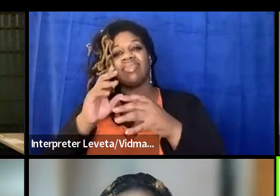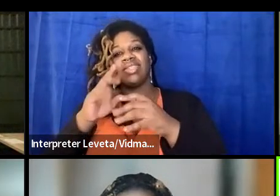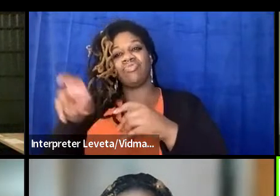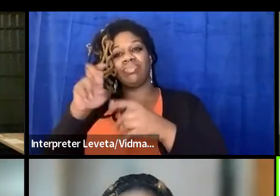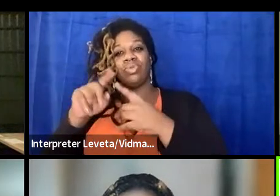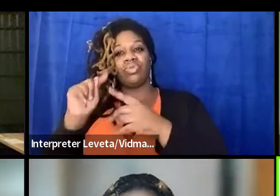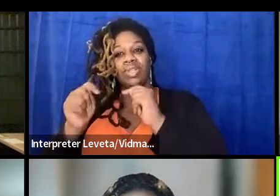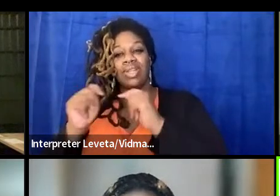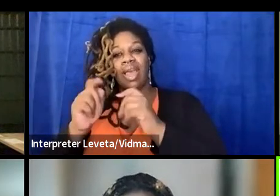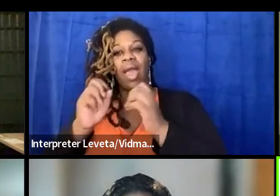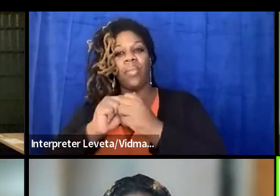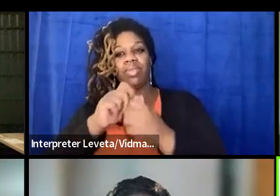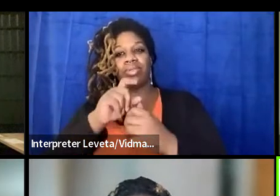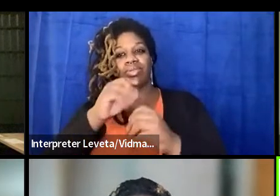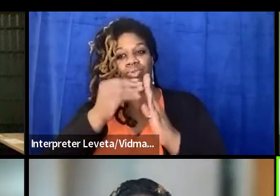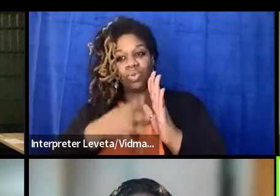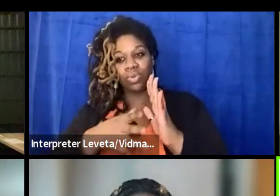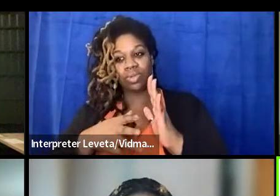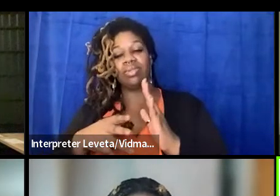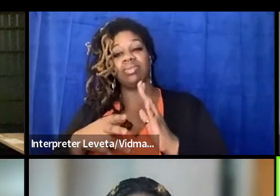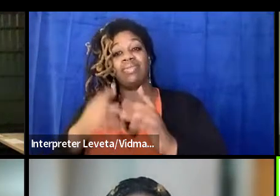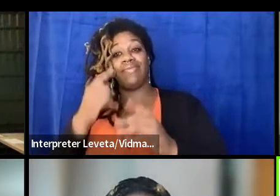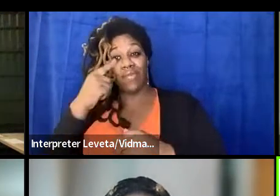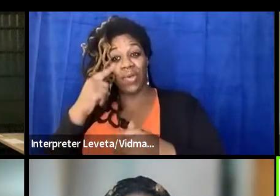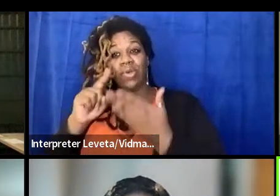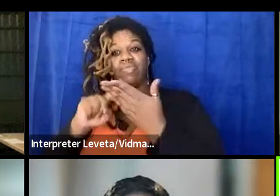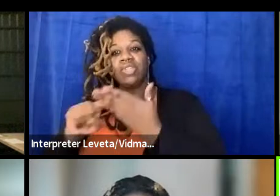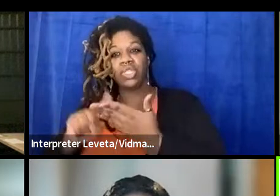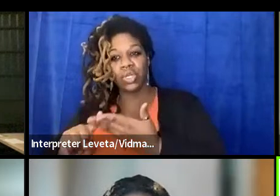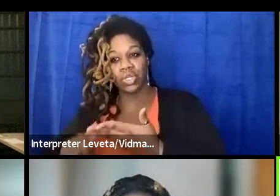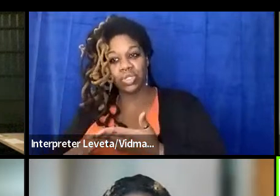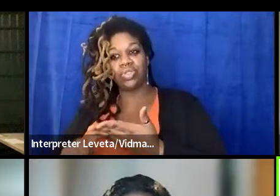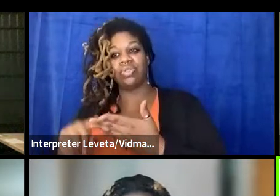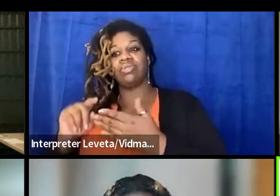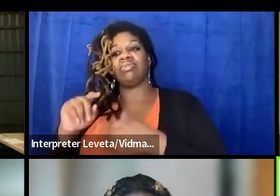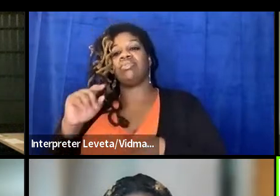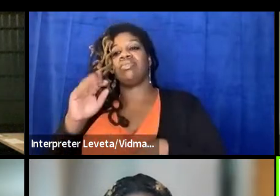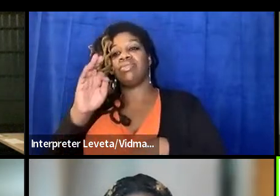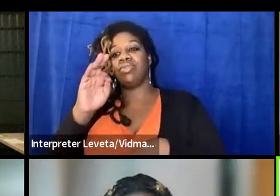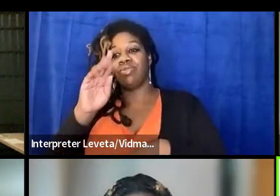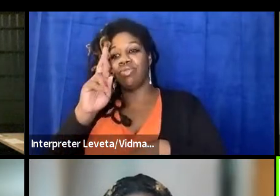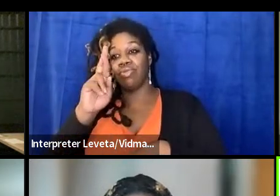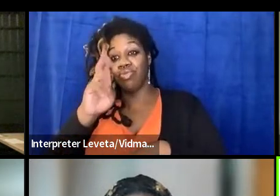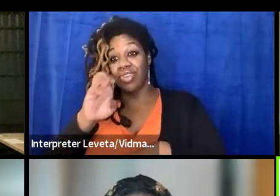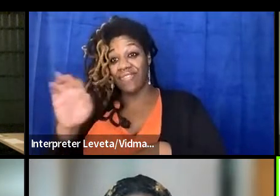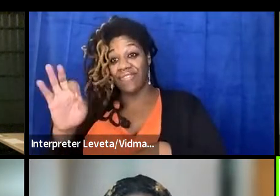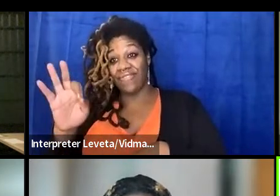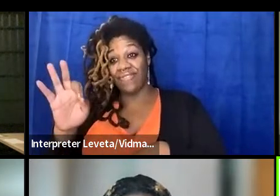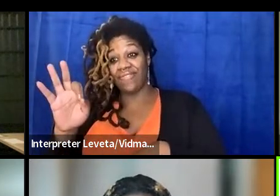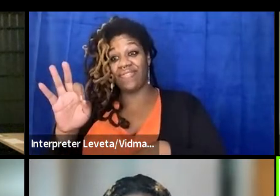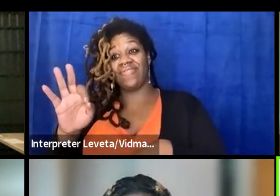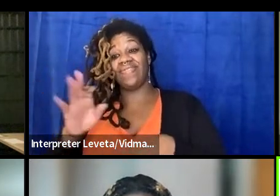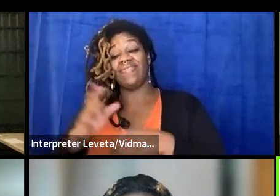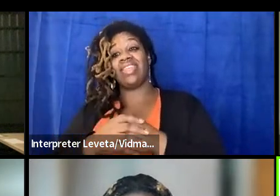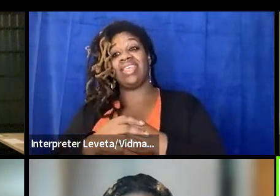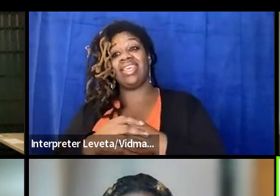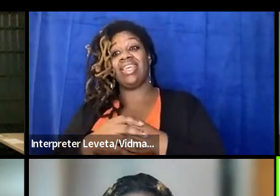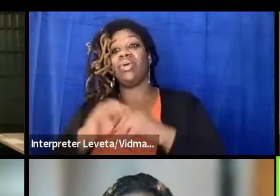reefs. We can't do that again. In fact, the beaches are